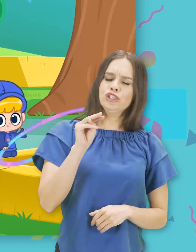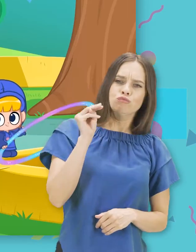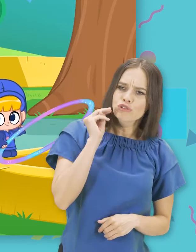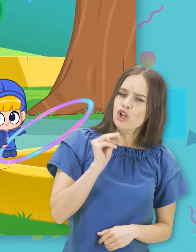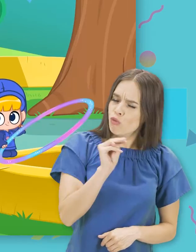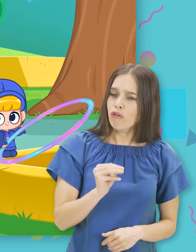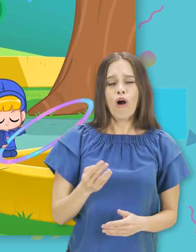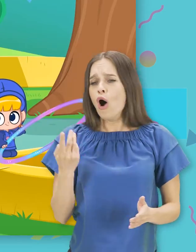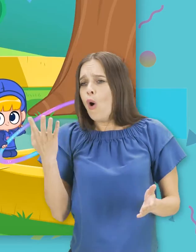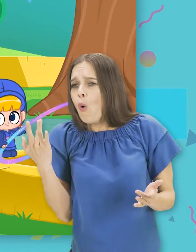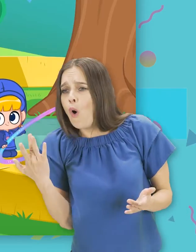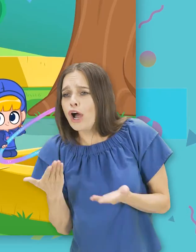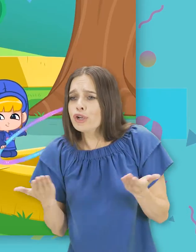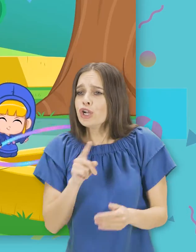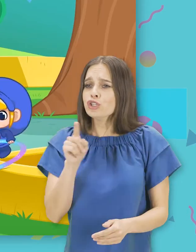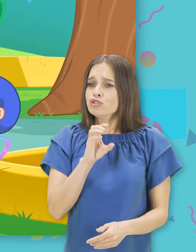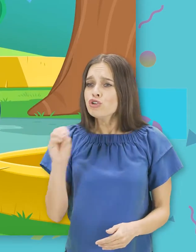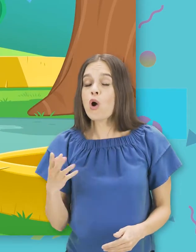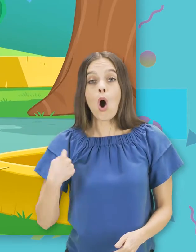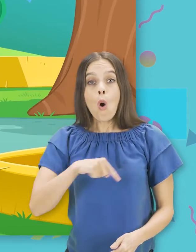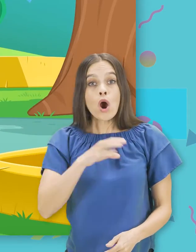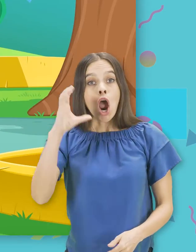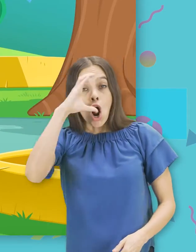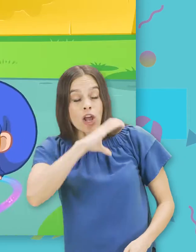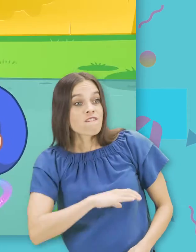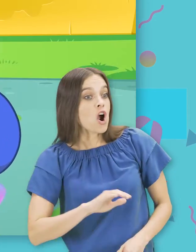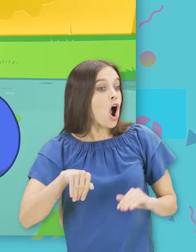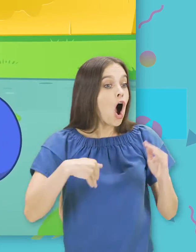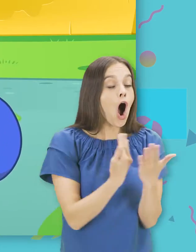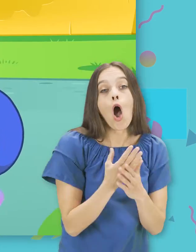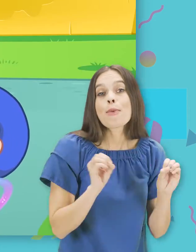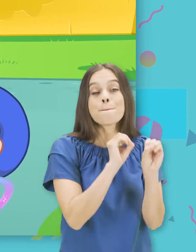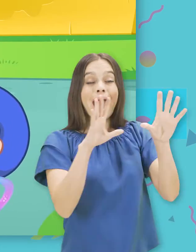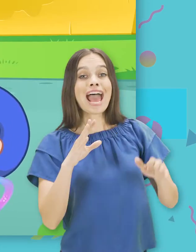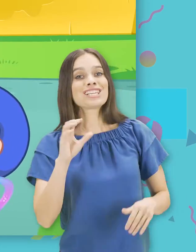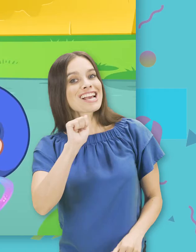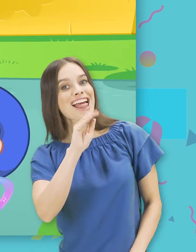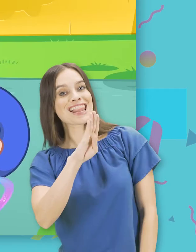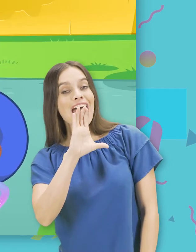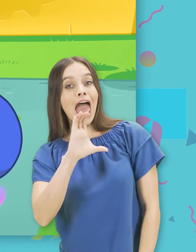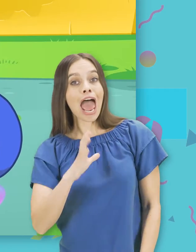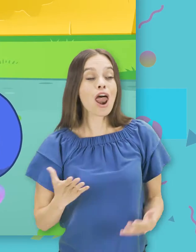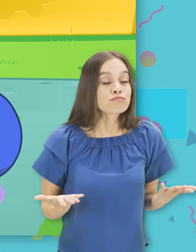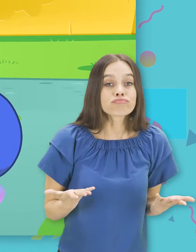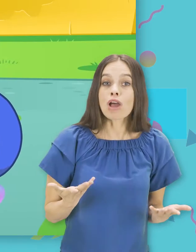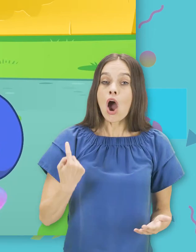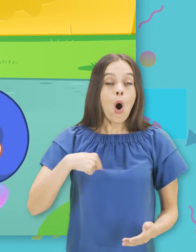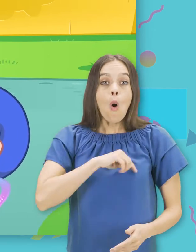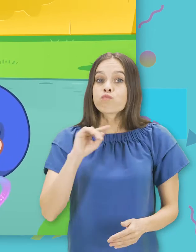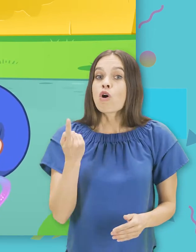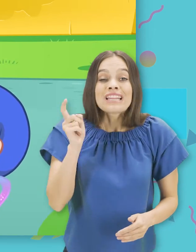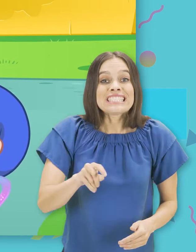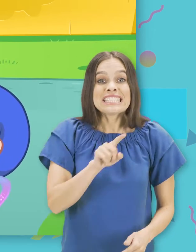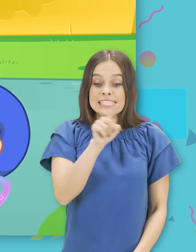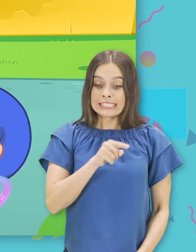Hi, Mila and Morphle. What brings you to the zoo? We're looking for all the magic letter pets, and